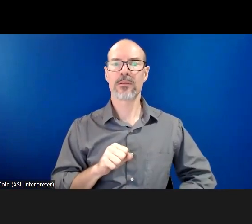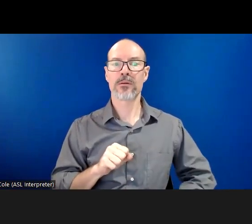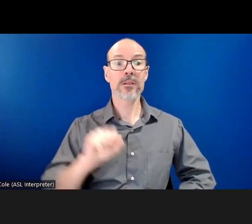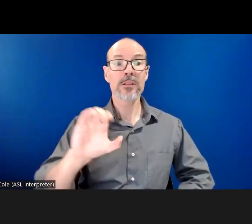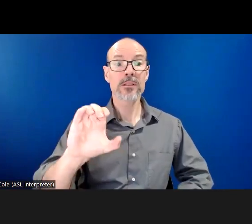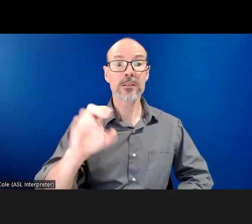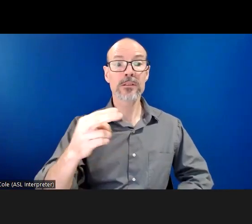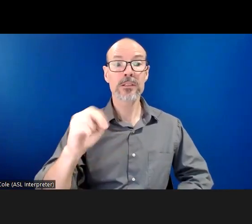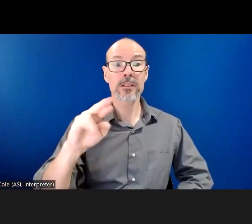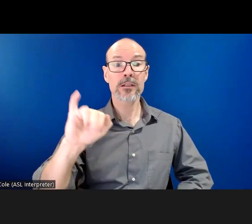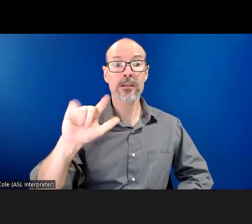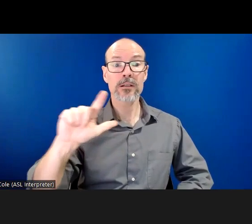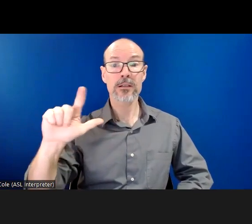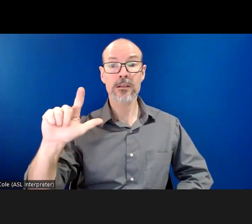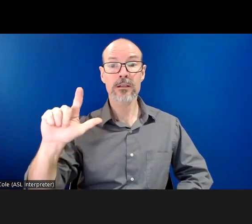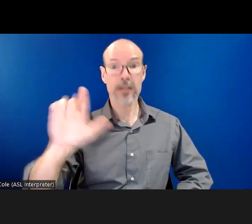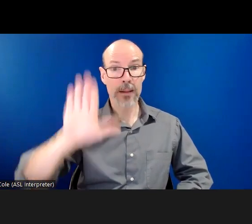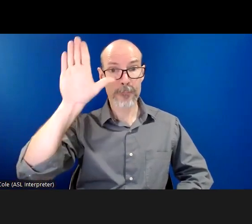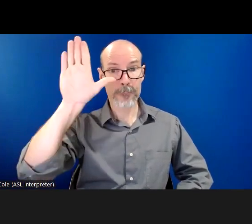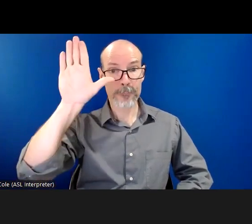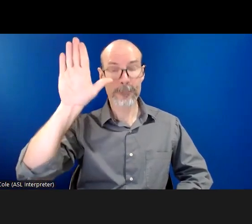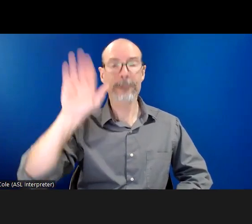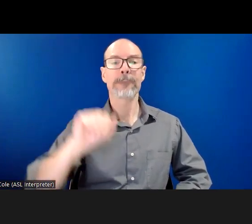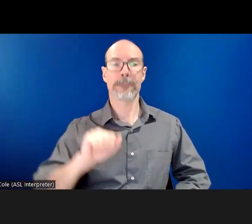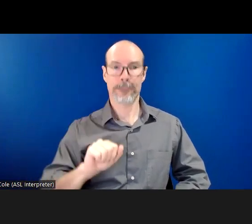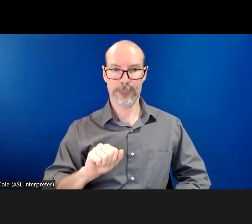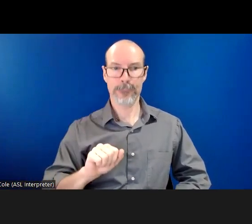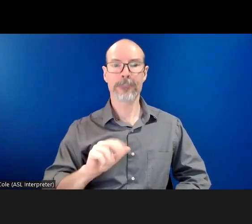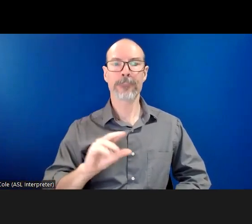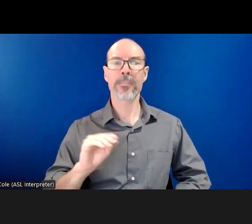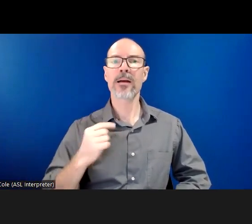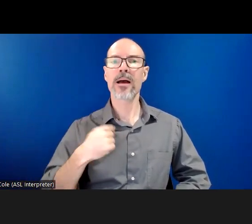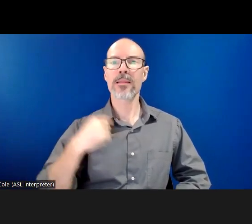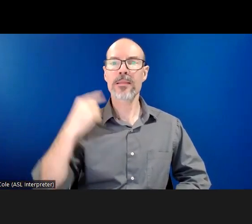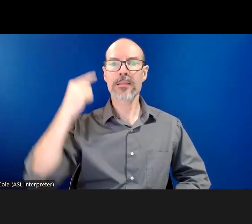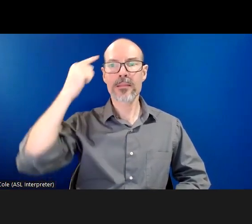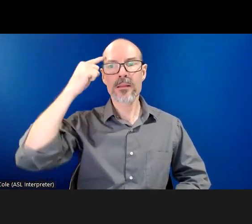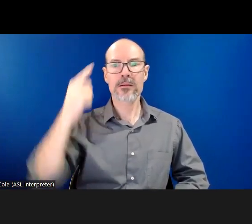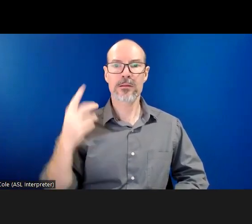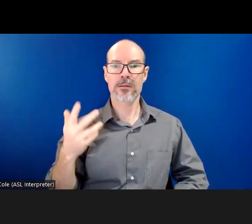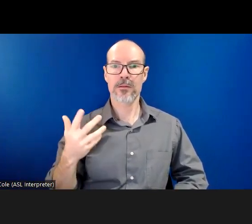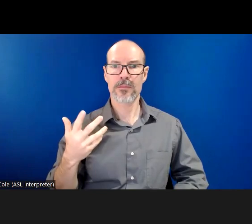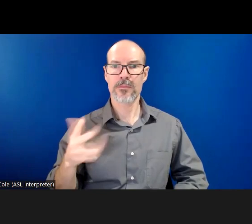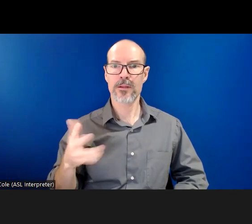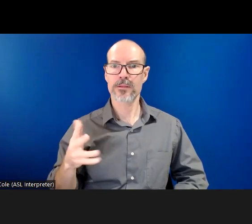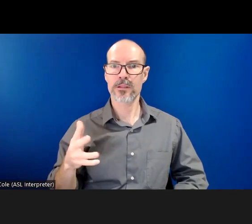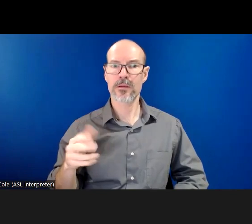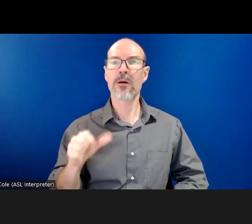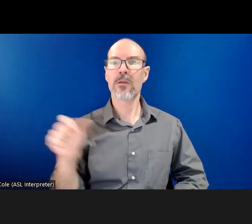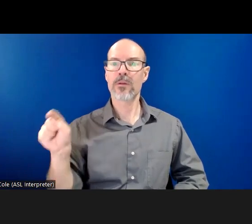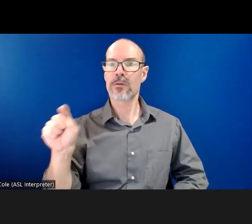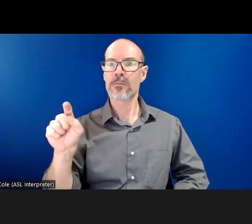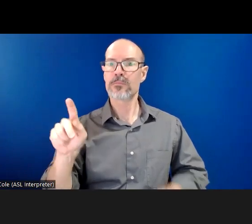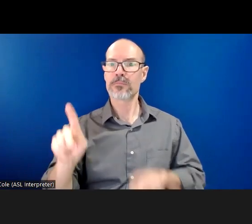Cheryl's hand is up as well. And I believe that's it. I think the rest of the participants are